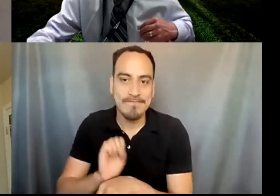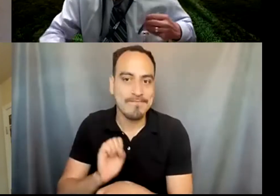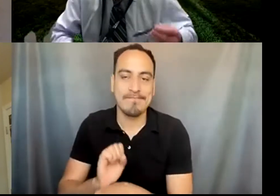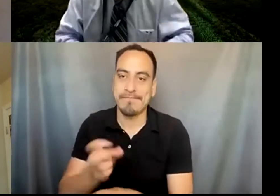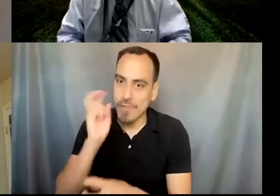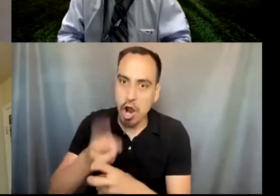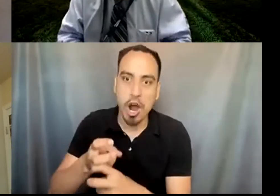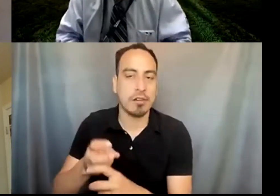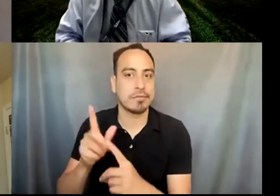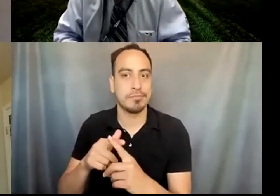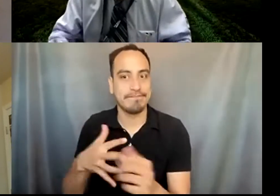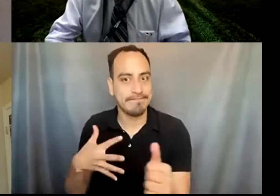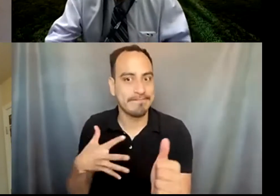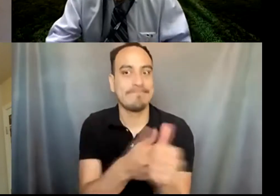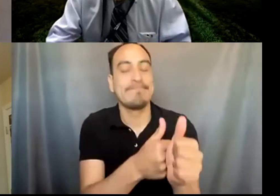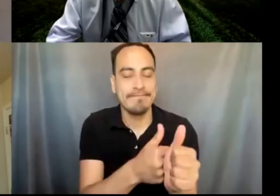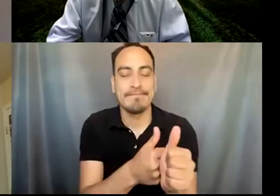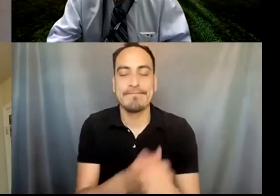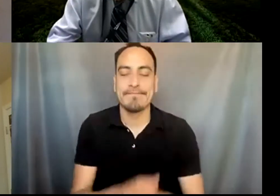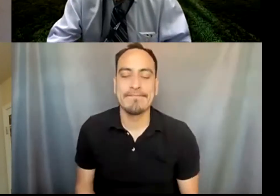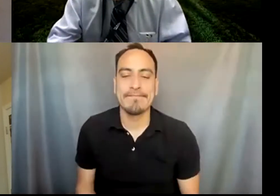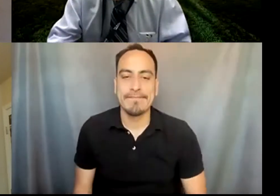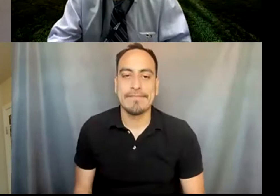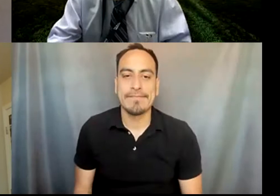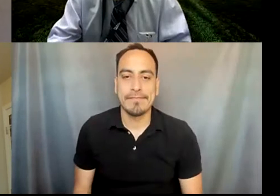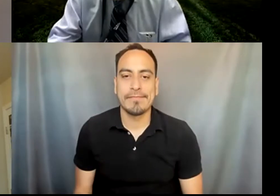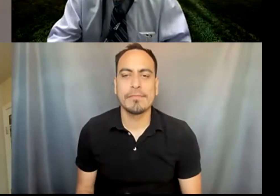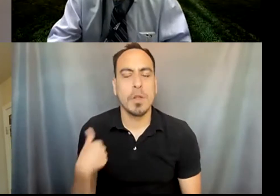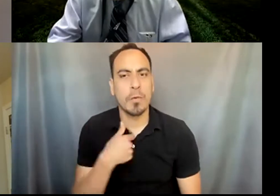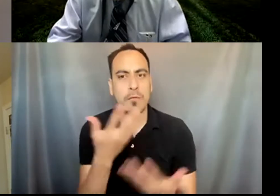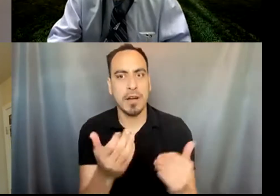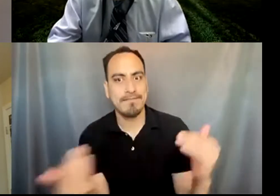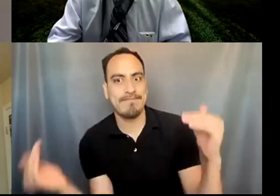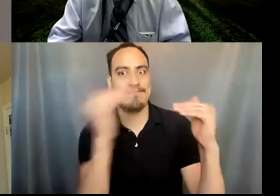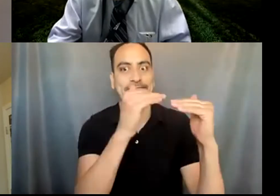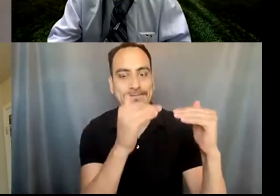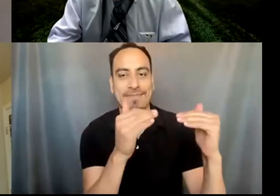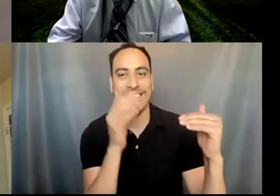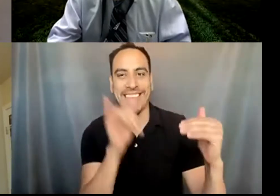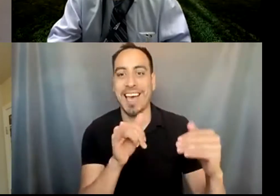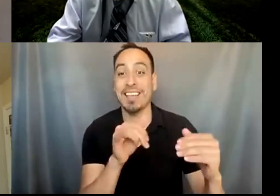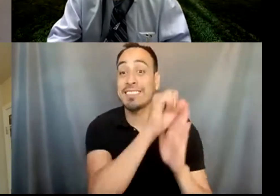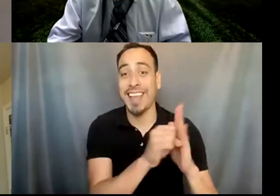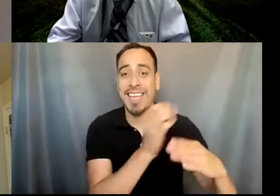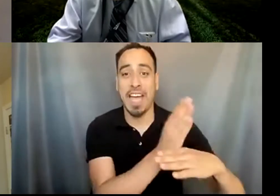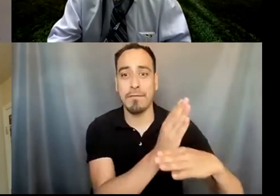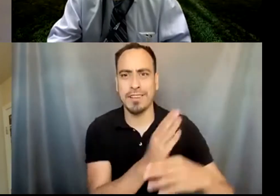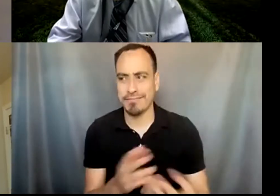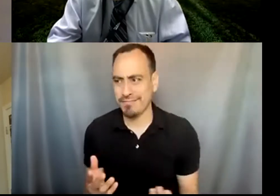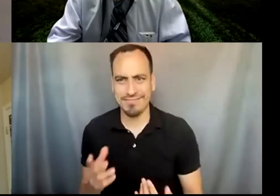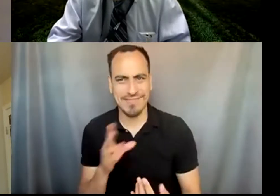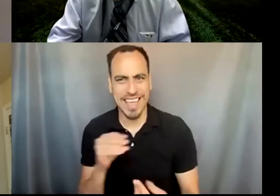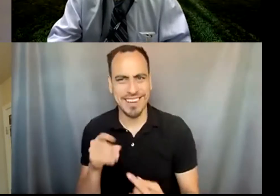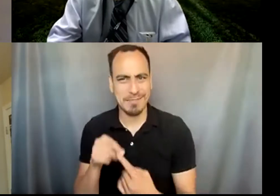get up to speed with that, and to get to the average at least, especially now since we have more